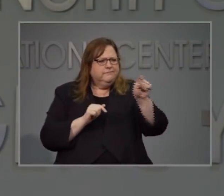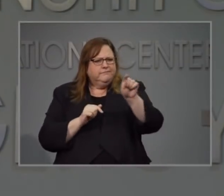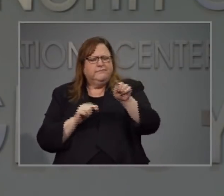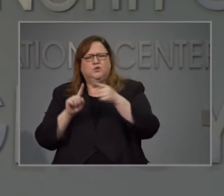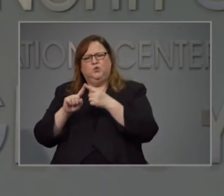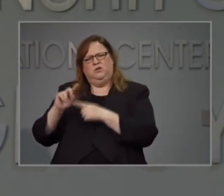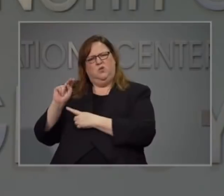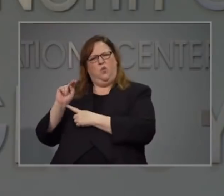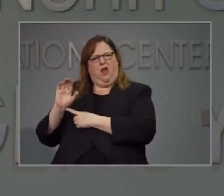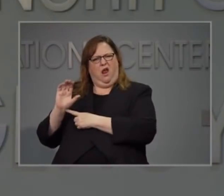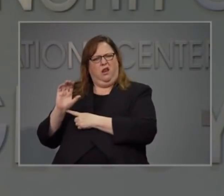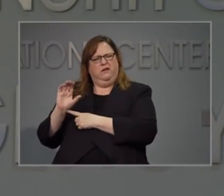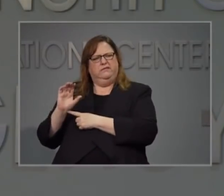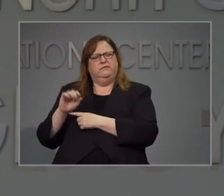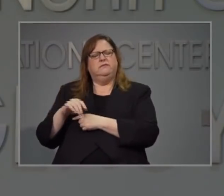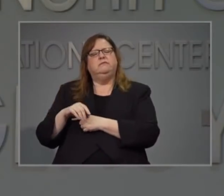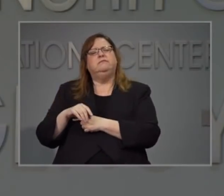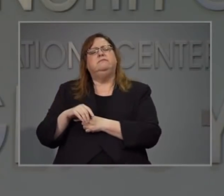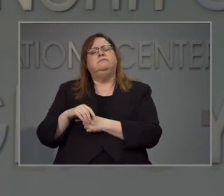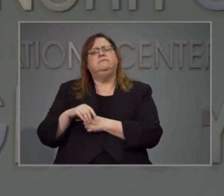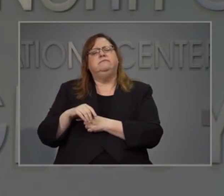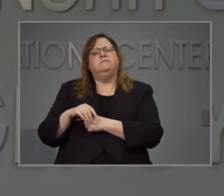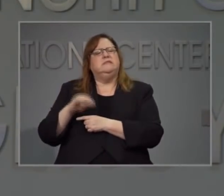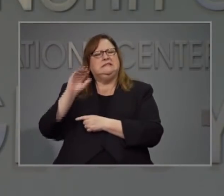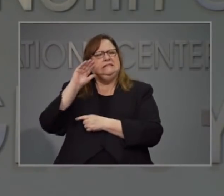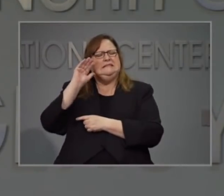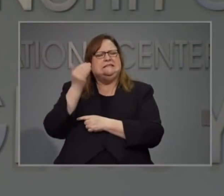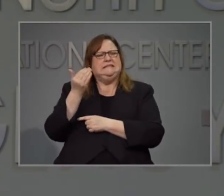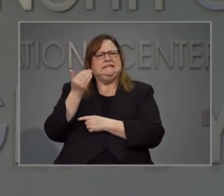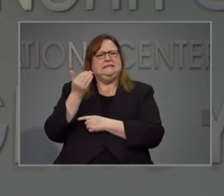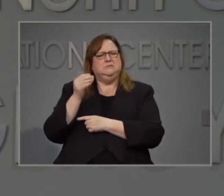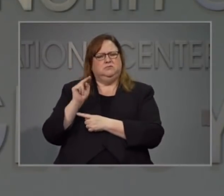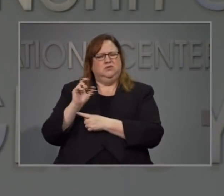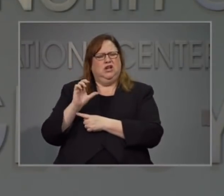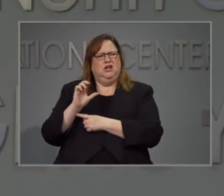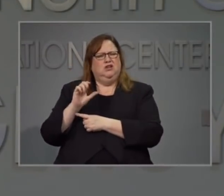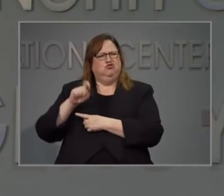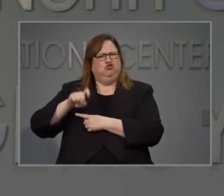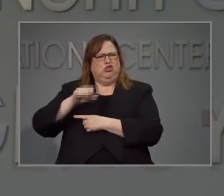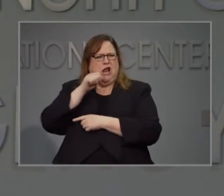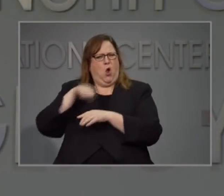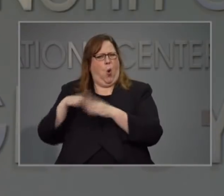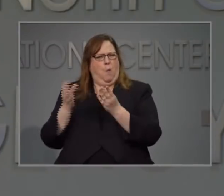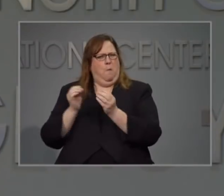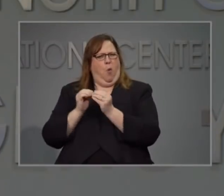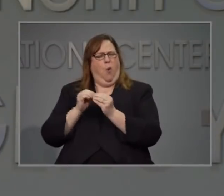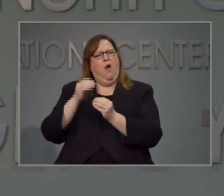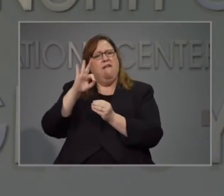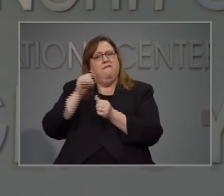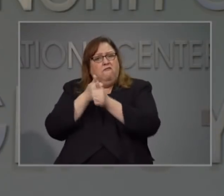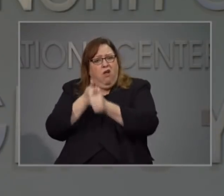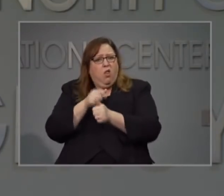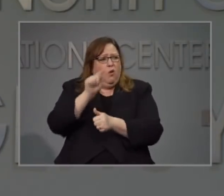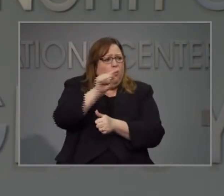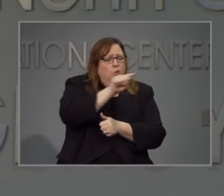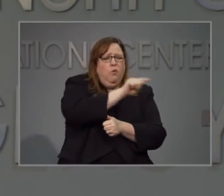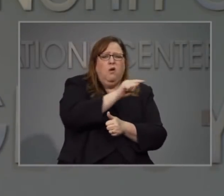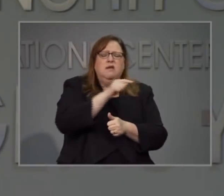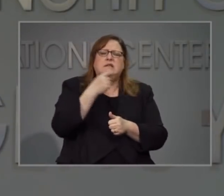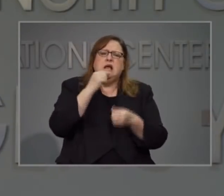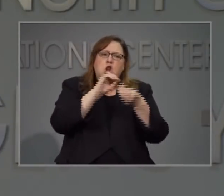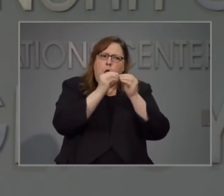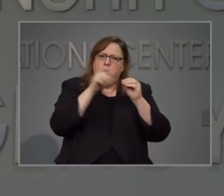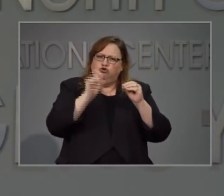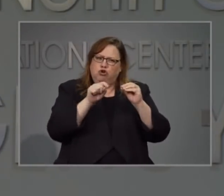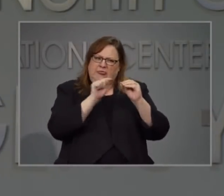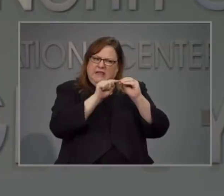White House and other places to open up further. What is it that makes you folks